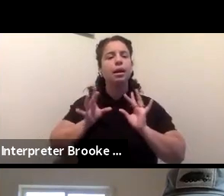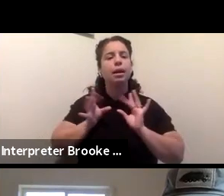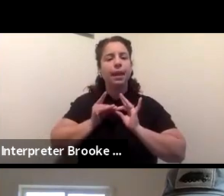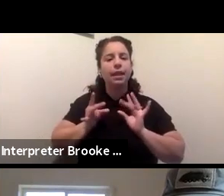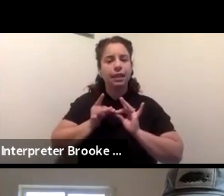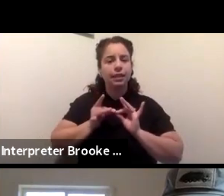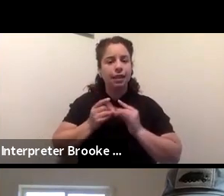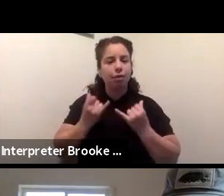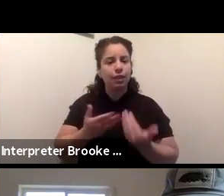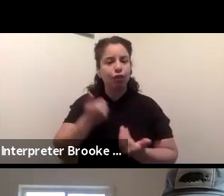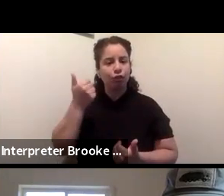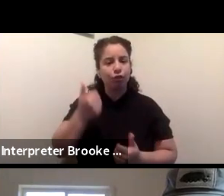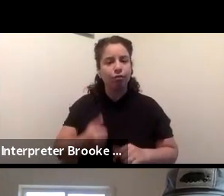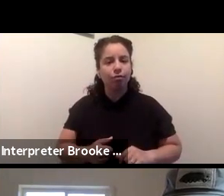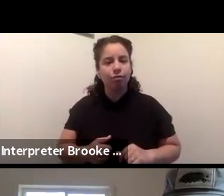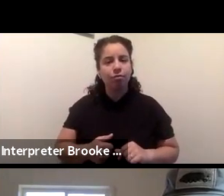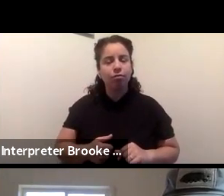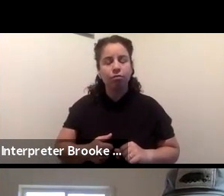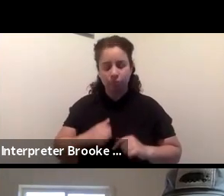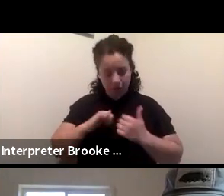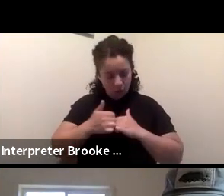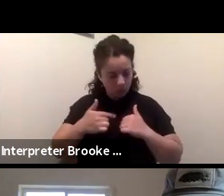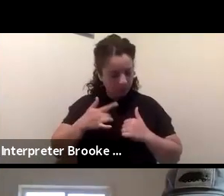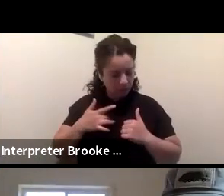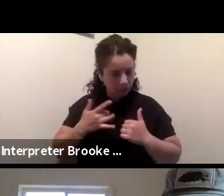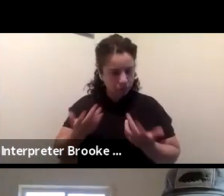let's see, how am I?